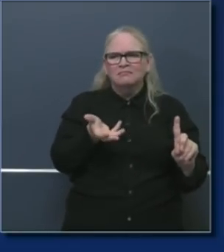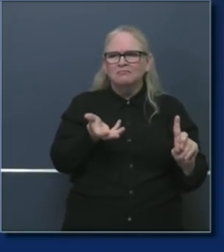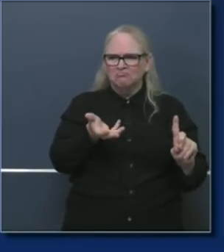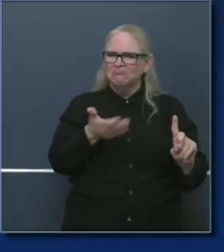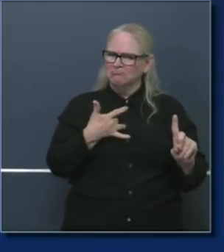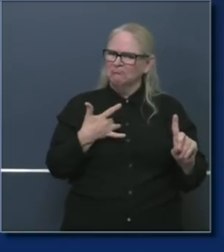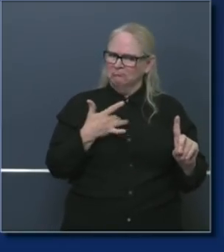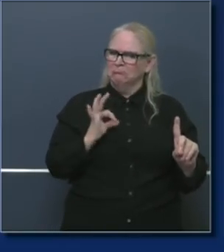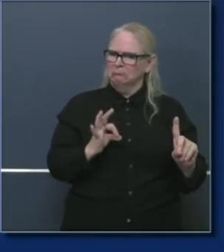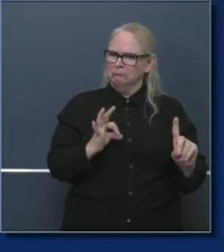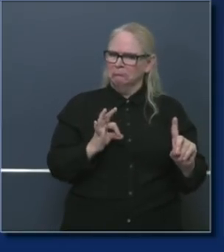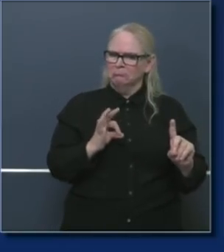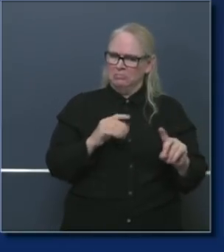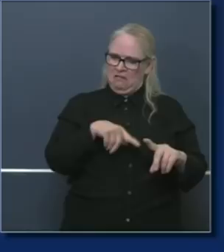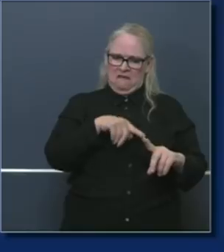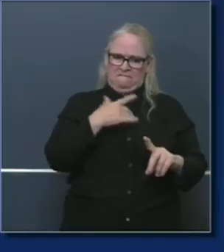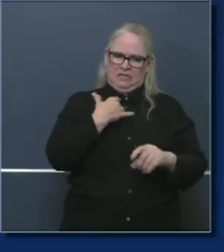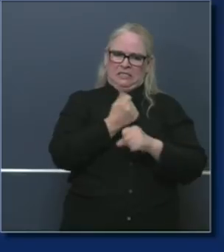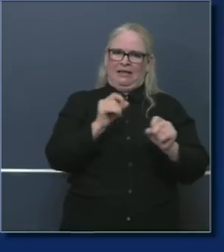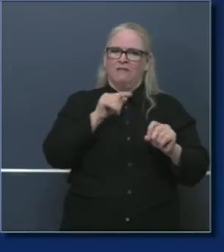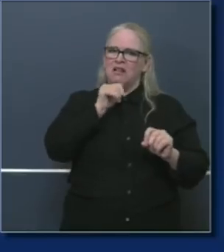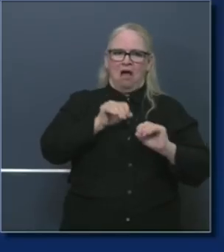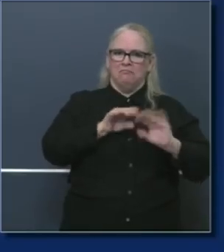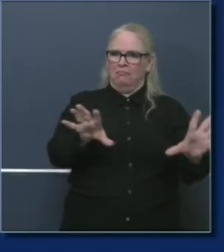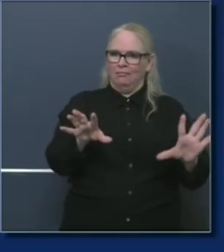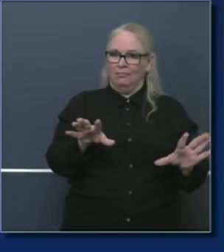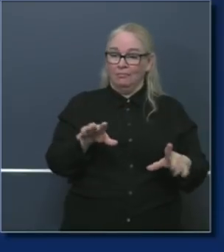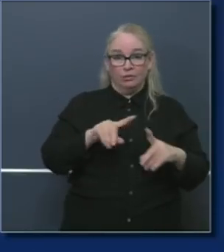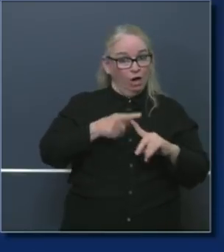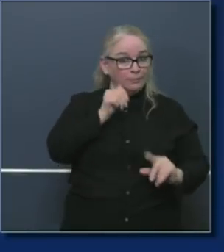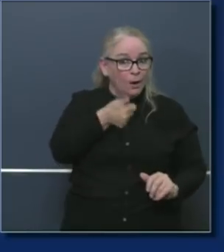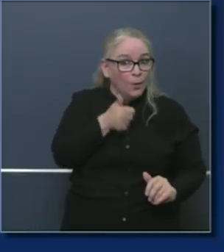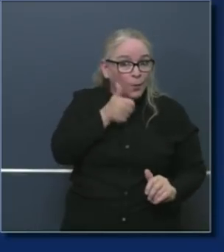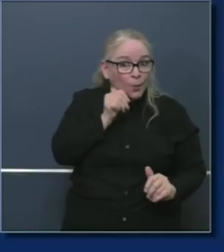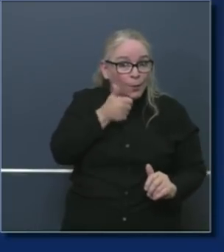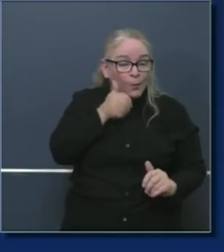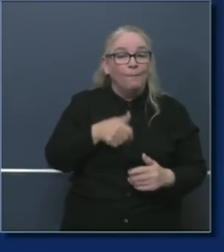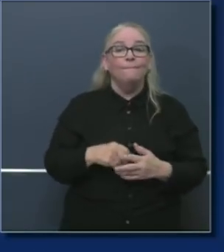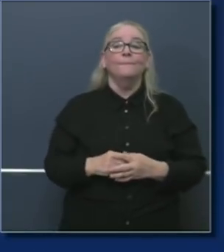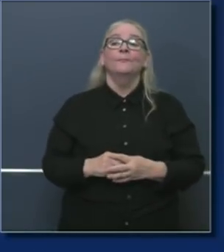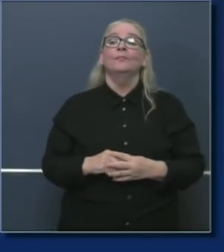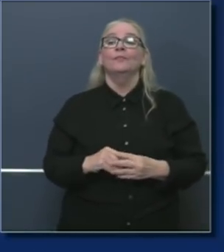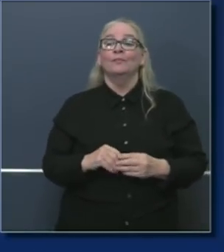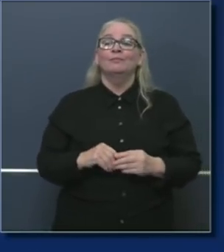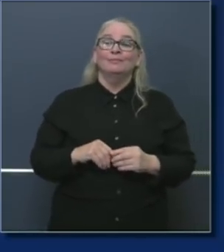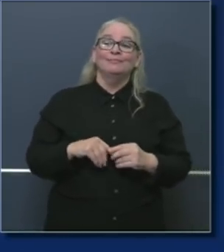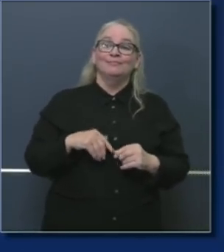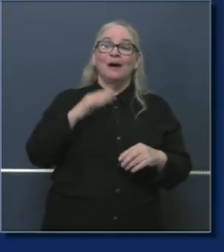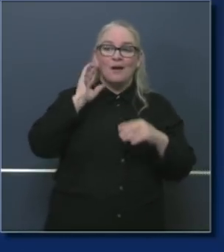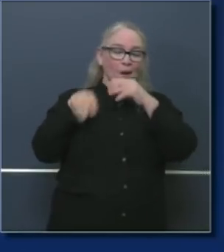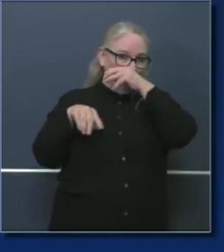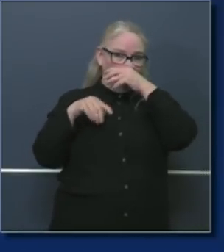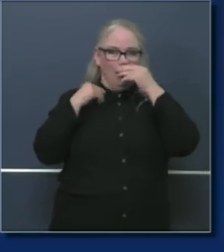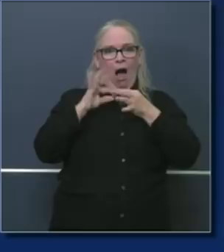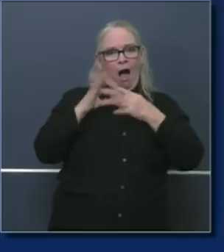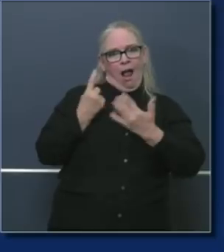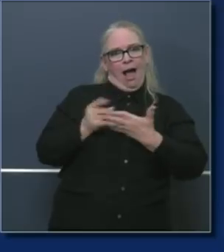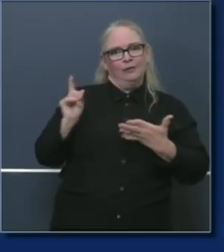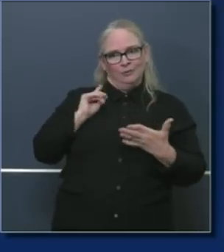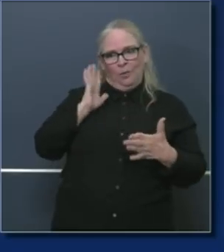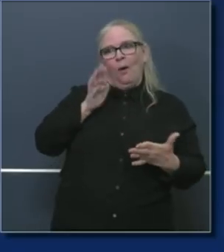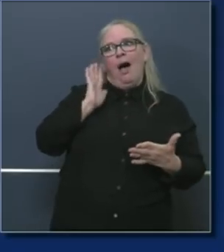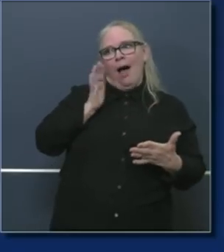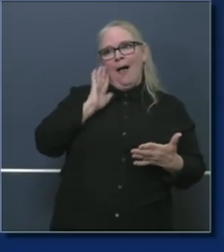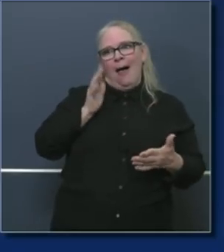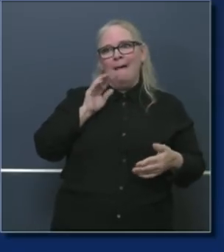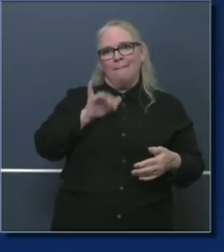So what starts tomorrow, Friday, May 8th? We've been talking about that date now for over a week. We've talked about how retailers